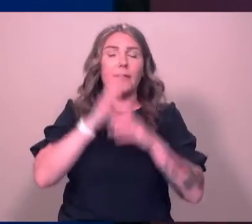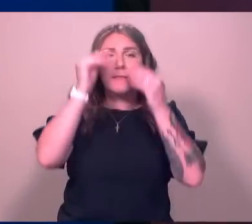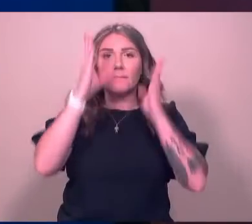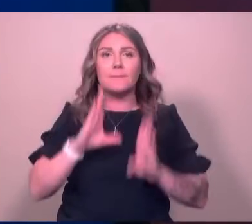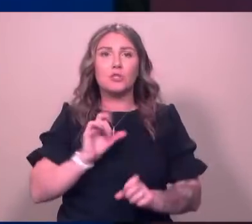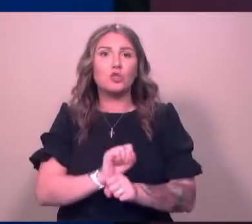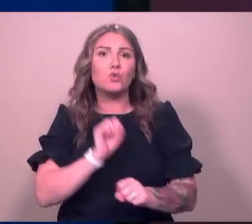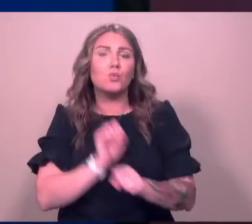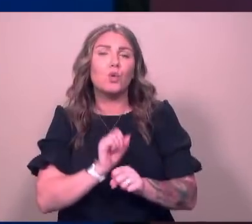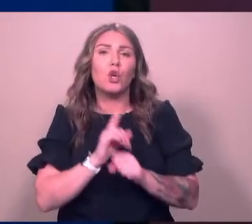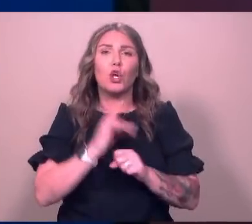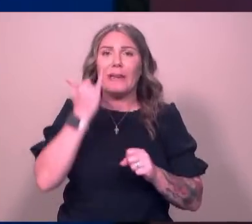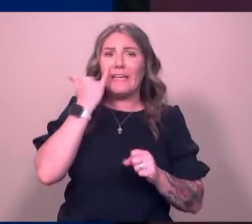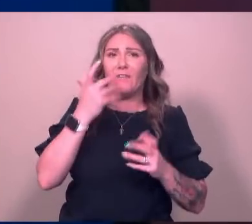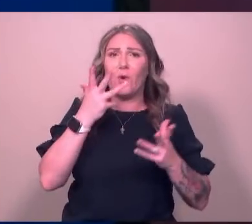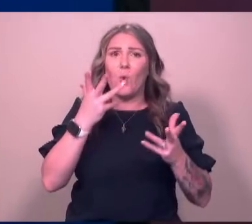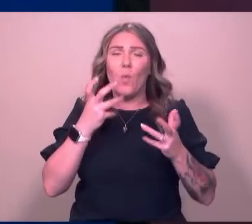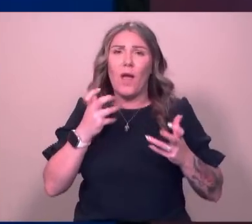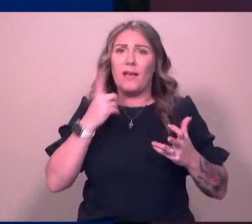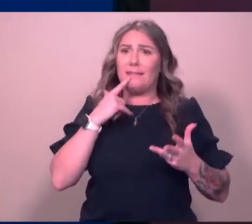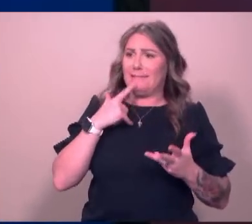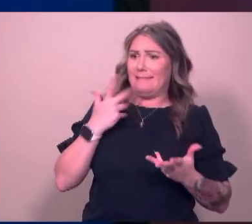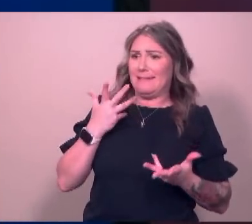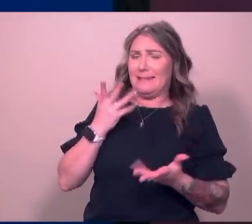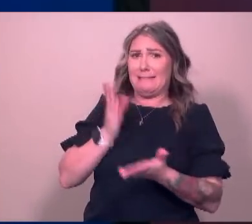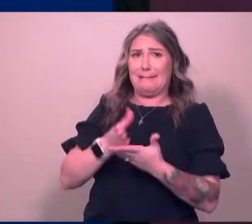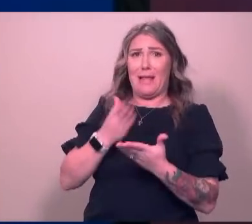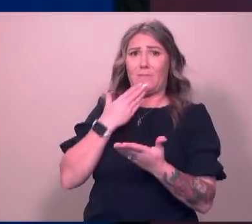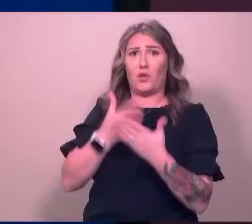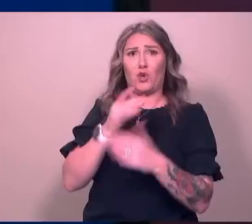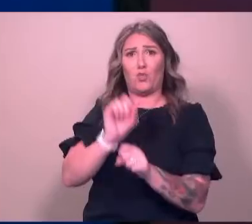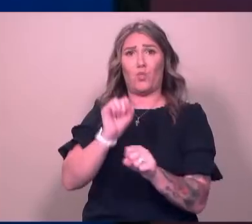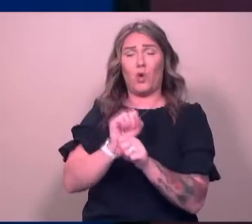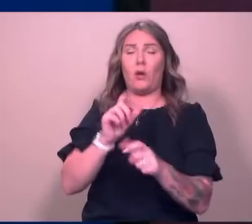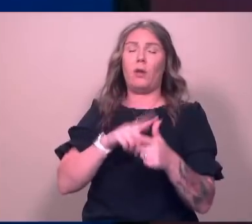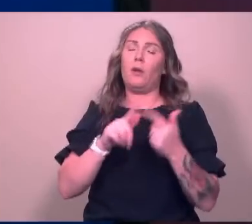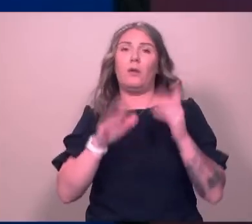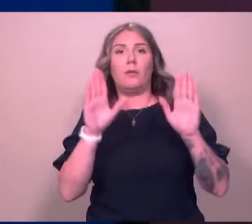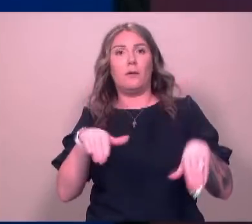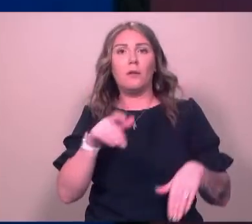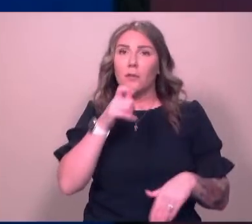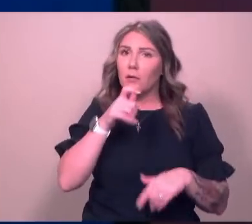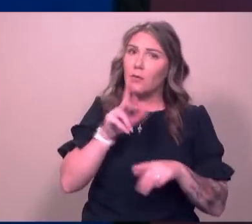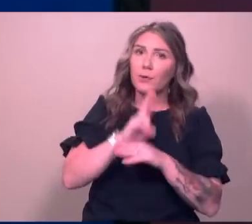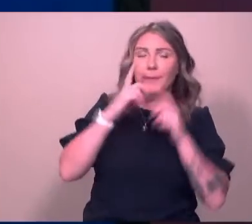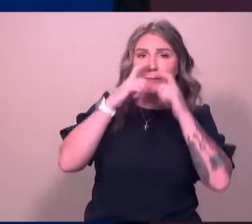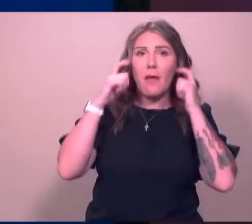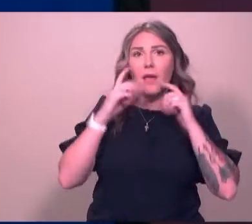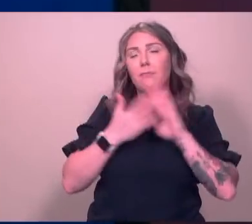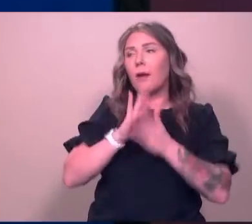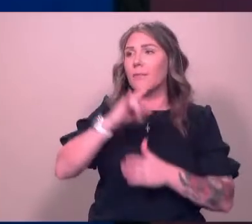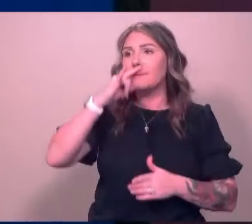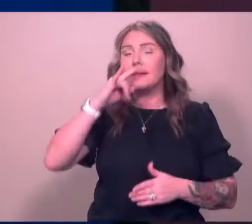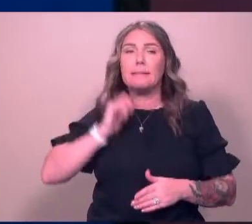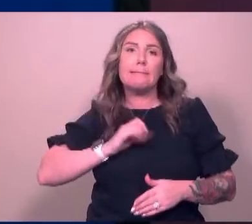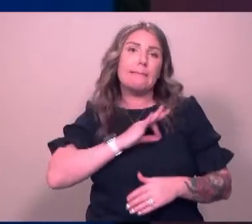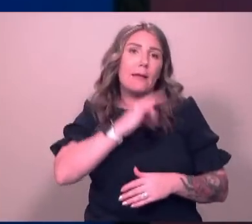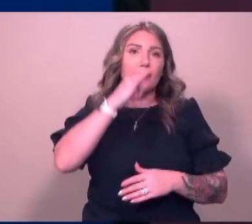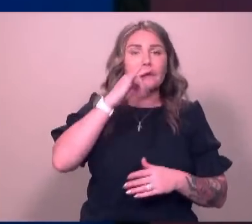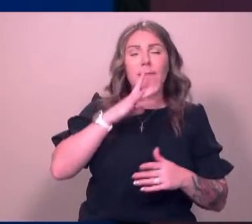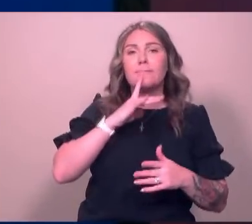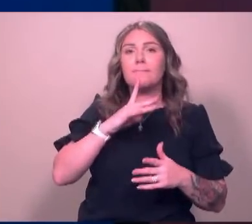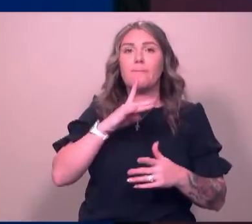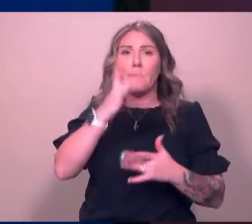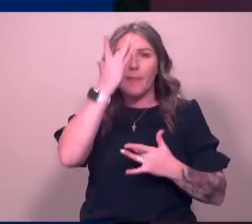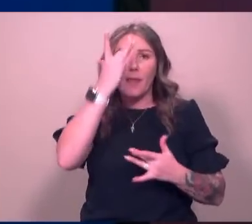mean, if you want to undo the good work that you're trying to do, then don't wear a mask because kids are all going to get sick, your staff are going to get sick, and the schools are going to get